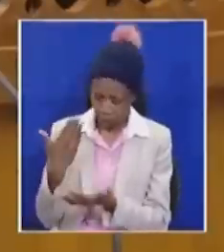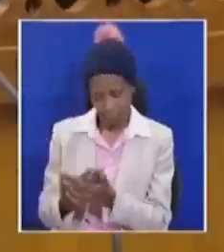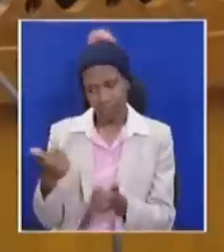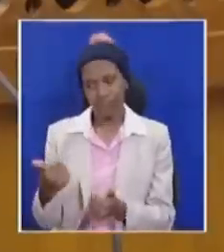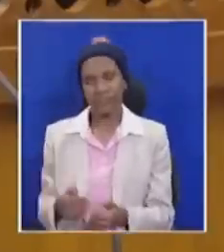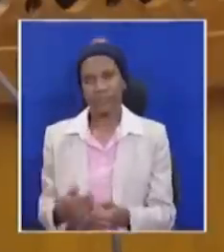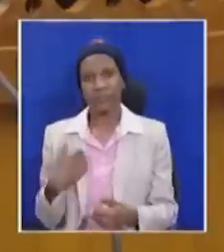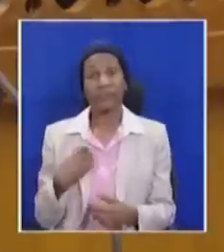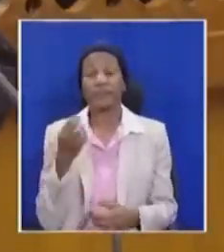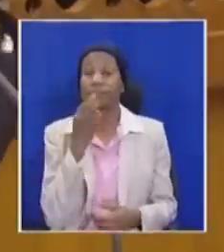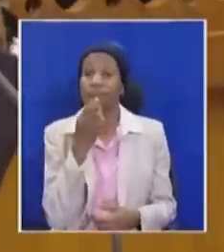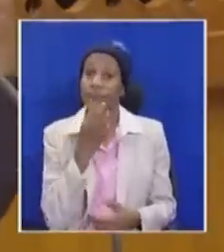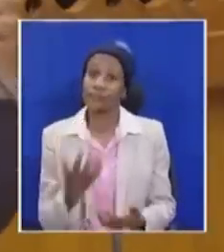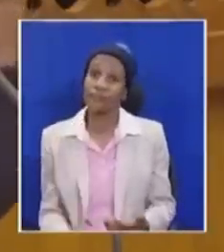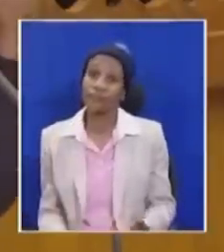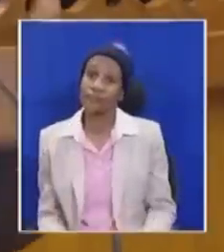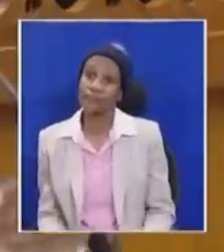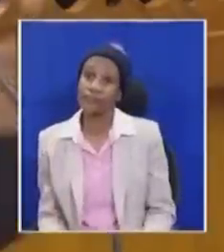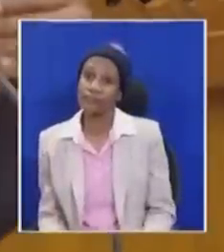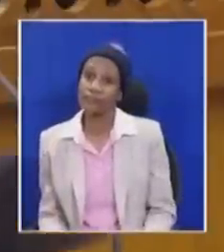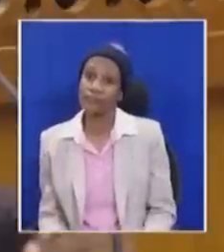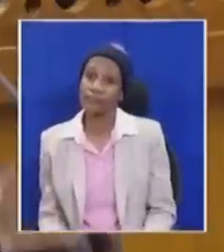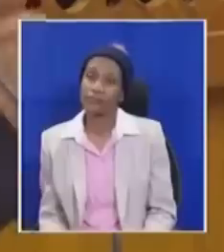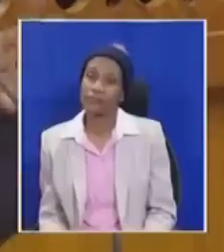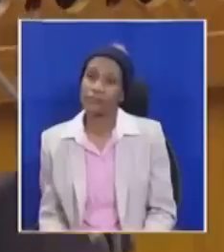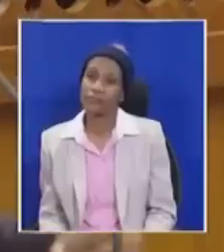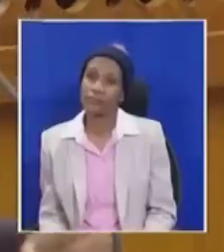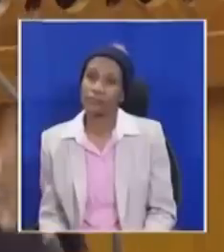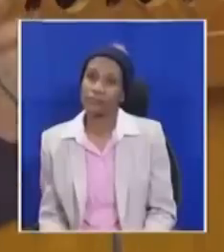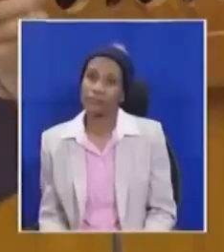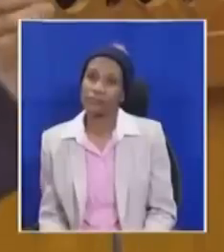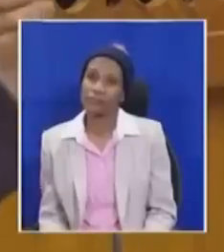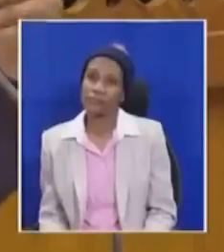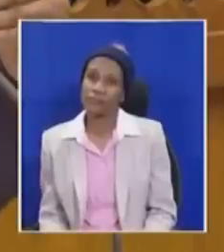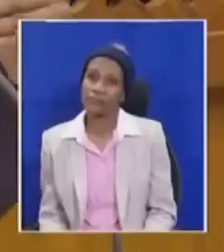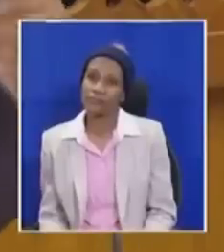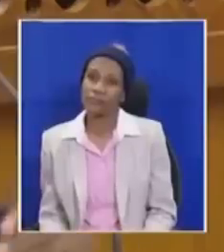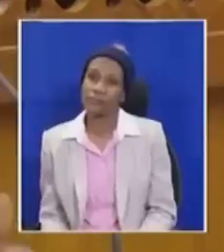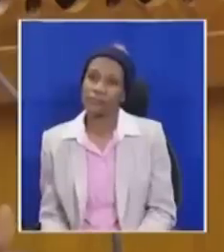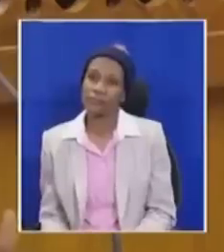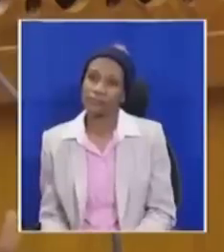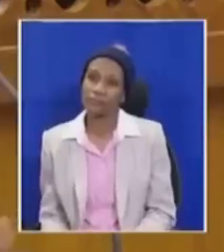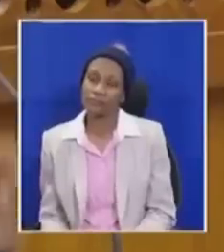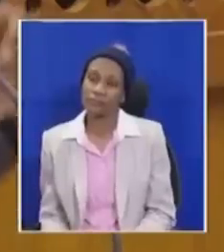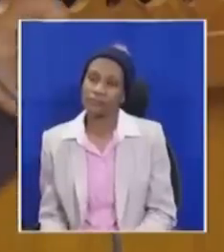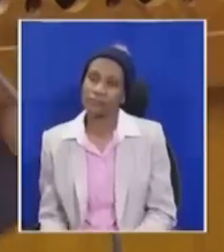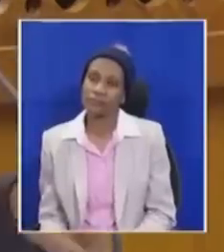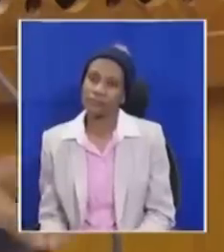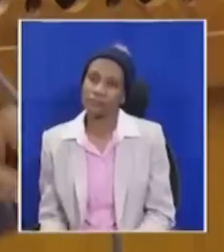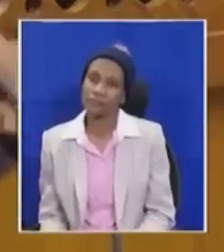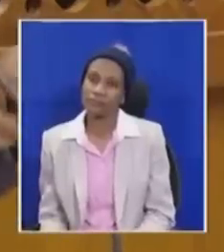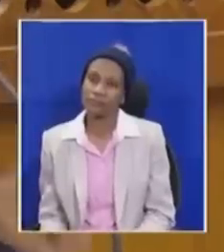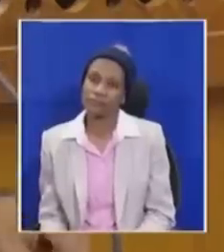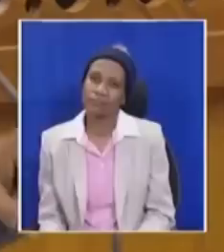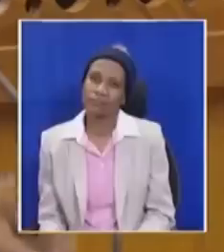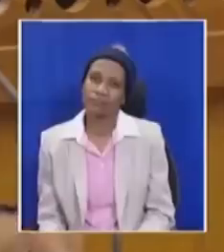I'm saying the progressive intervention that was done by government was informed